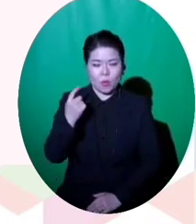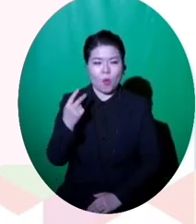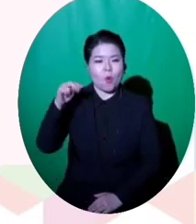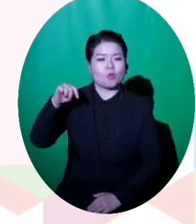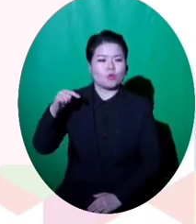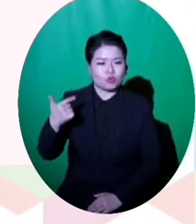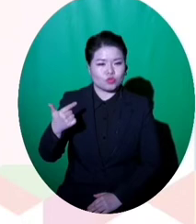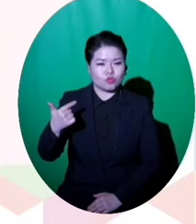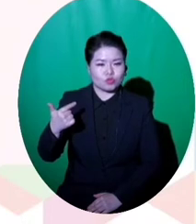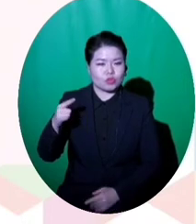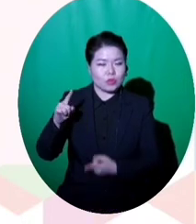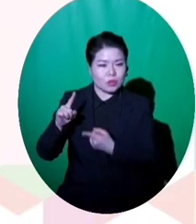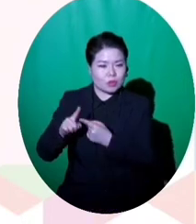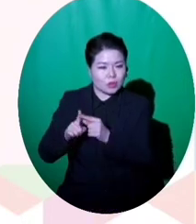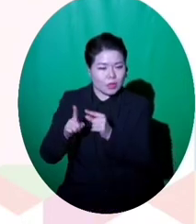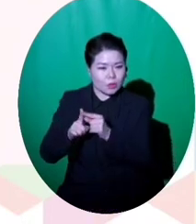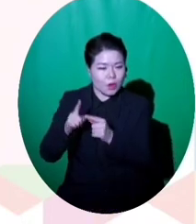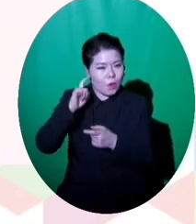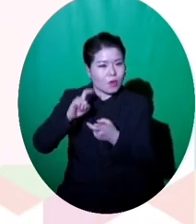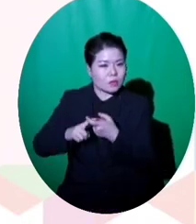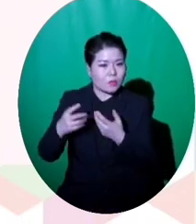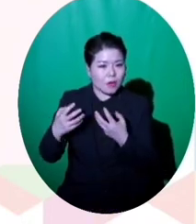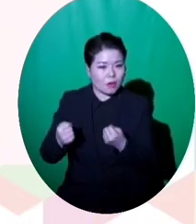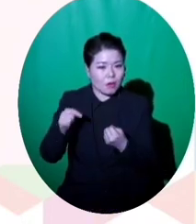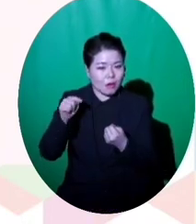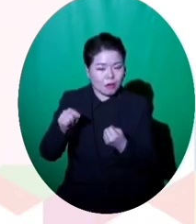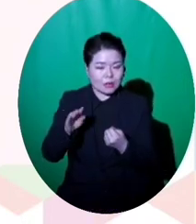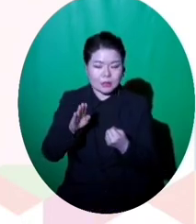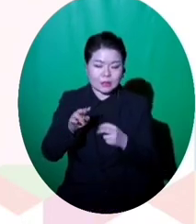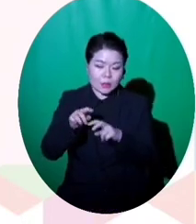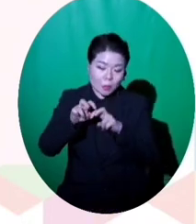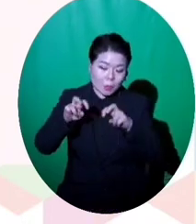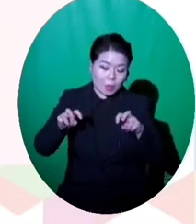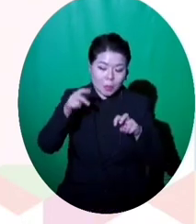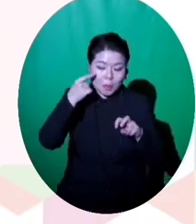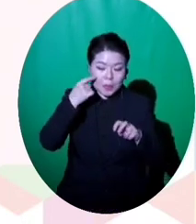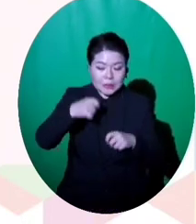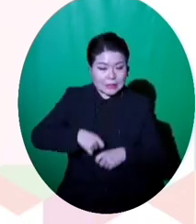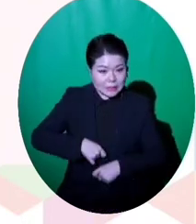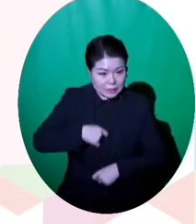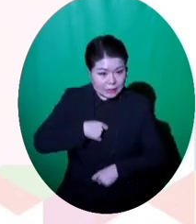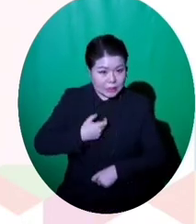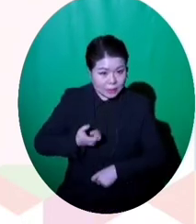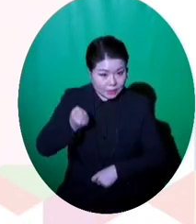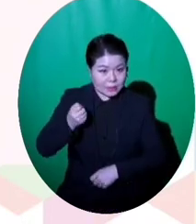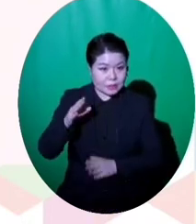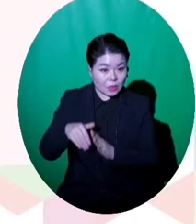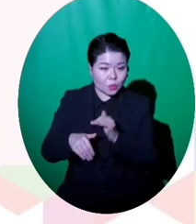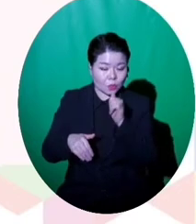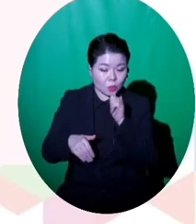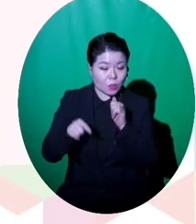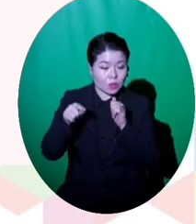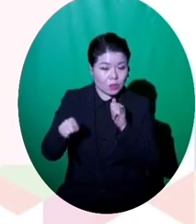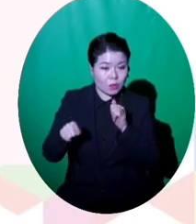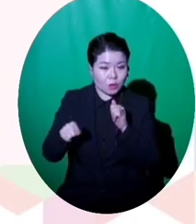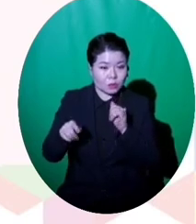reality of our lives. In this talk, I ask, how can we degrow the abuse of power? And